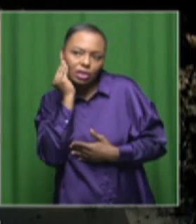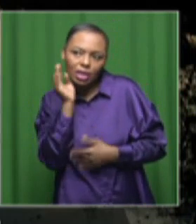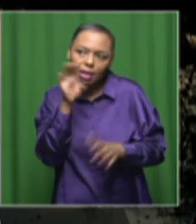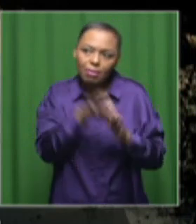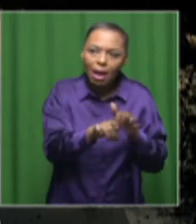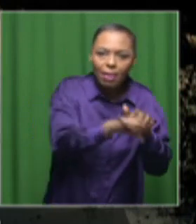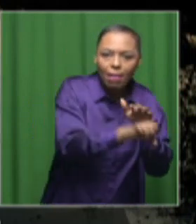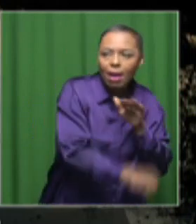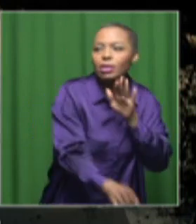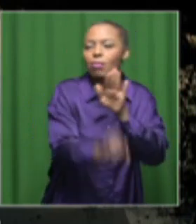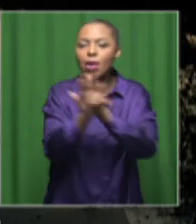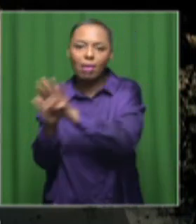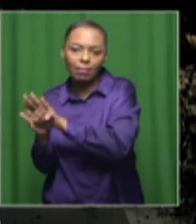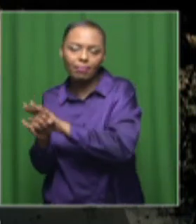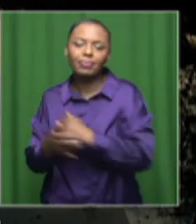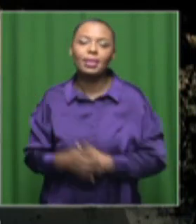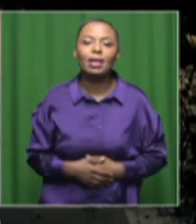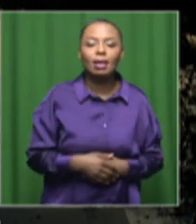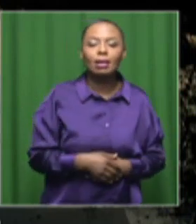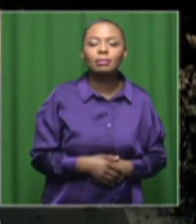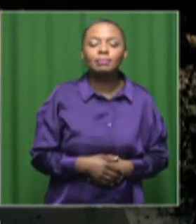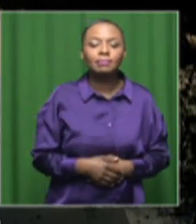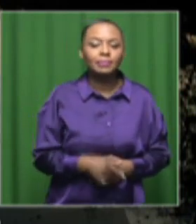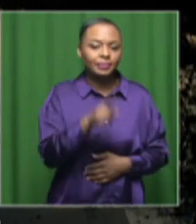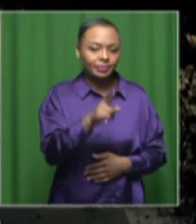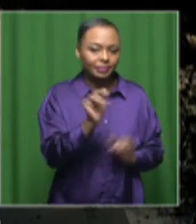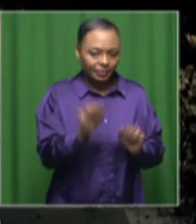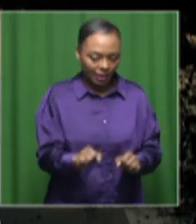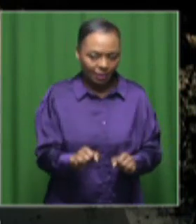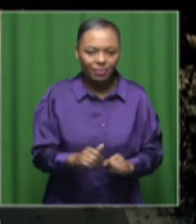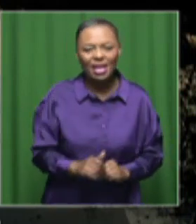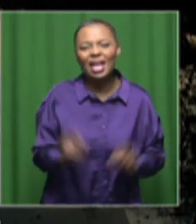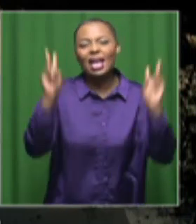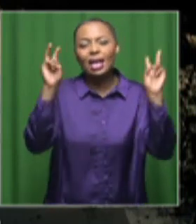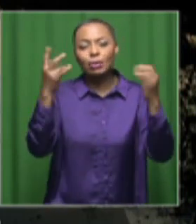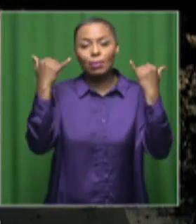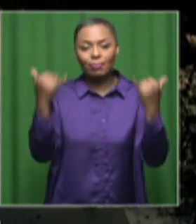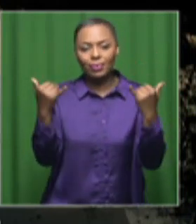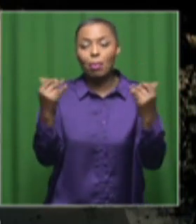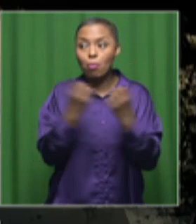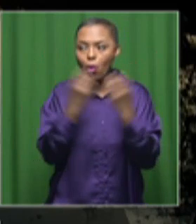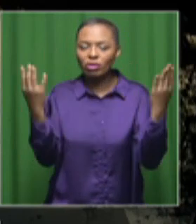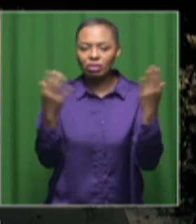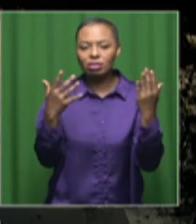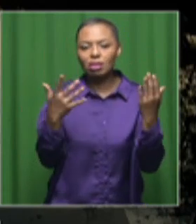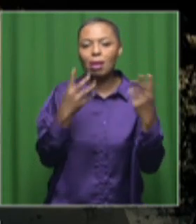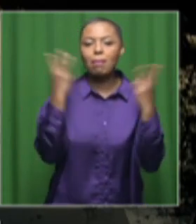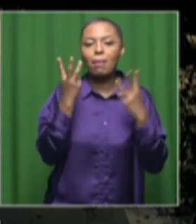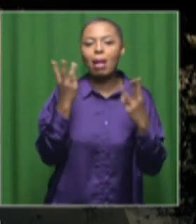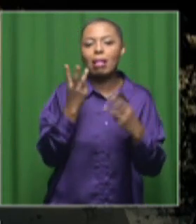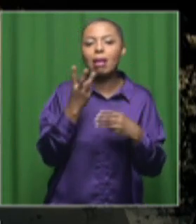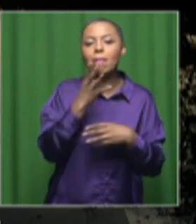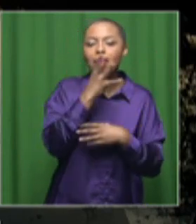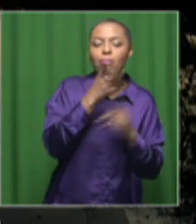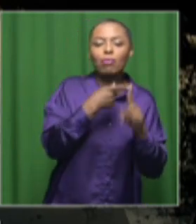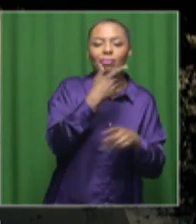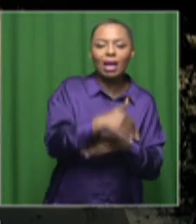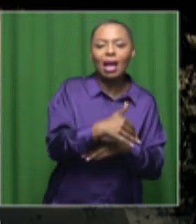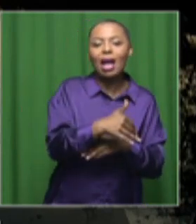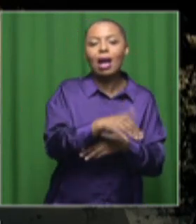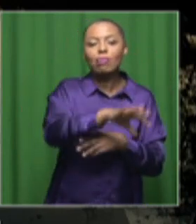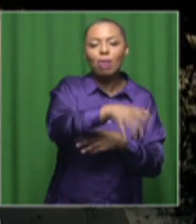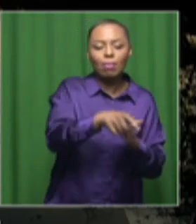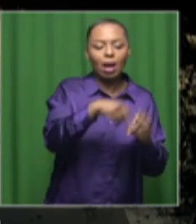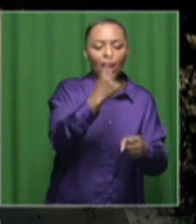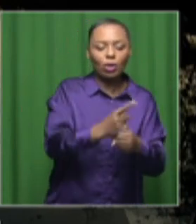at in-migration, gentlemen, we see that the provinces of Gauteng, KwaZulu-Natal,